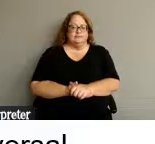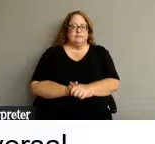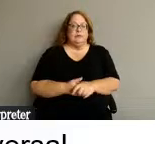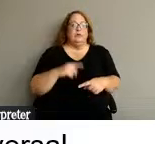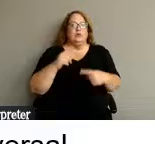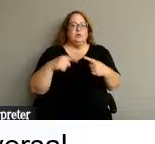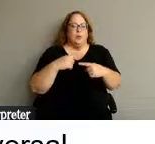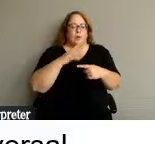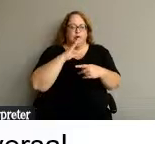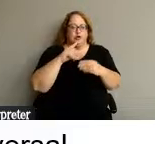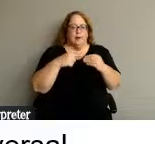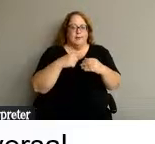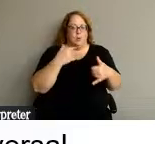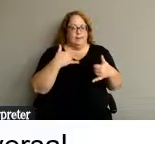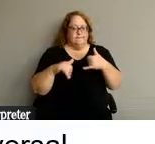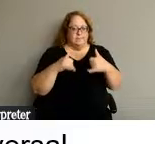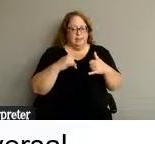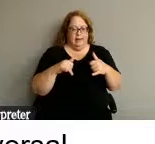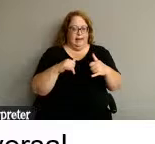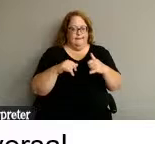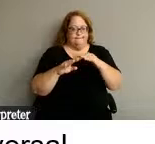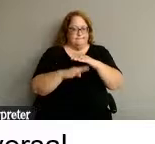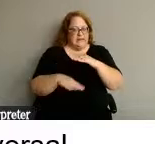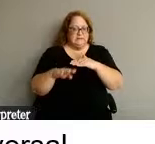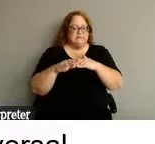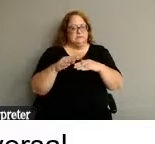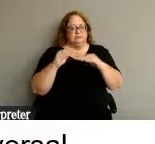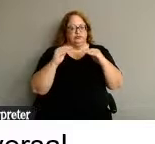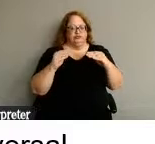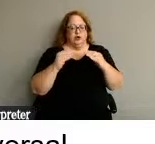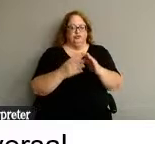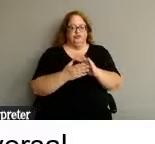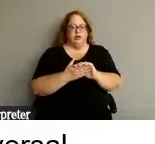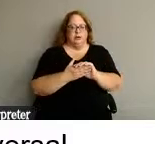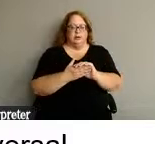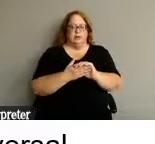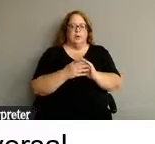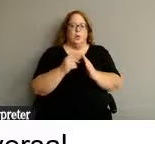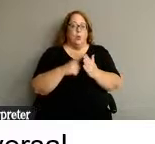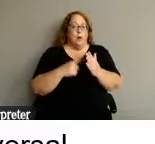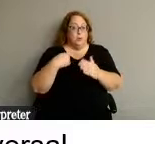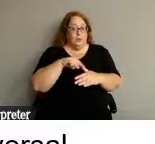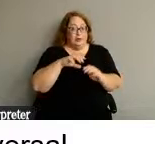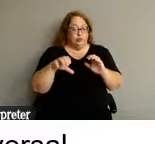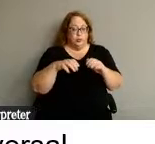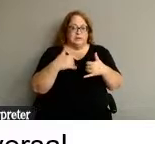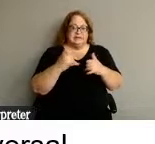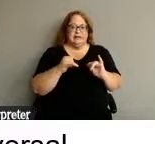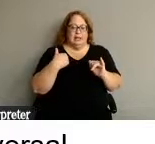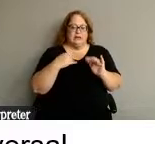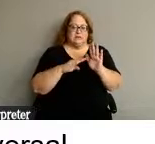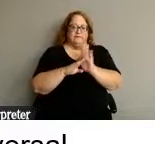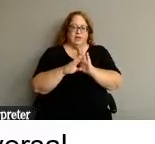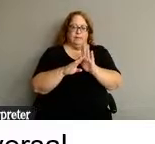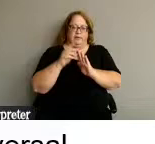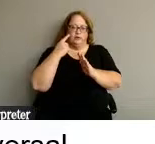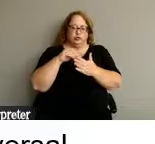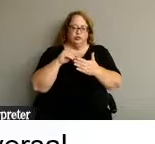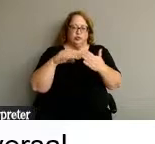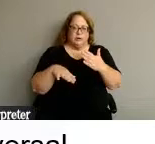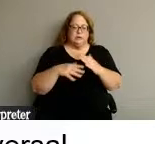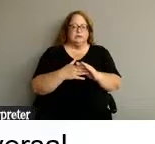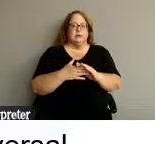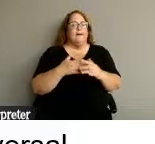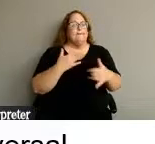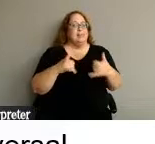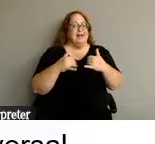So when we talk about play-based instruction, what we do does still bring about development for our students. Play